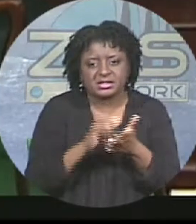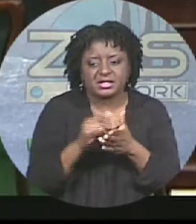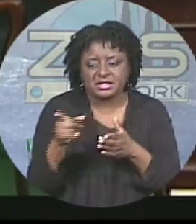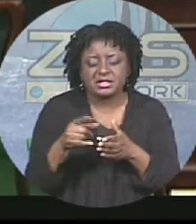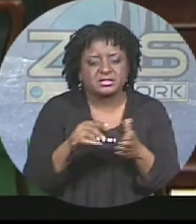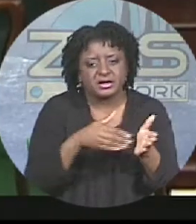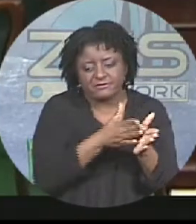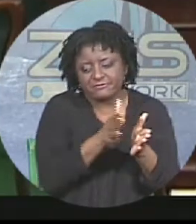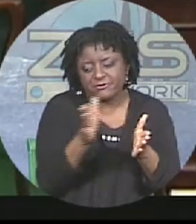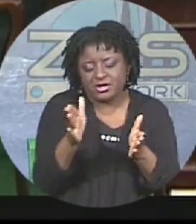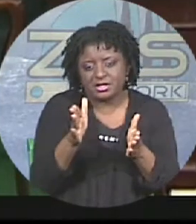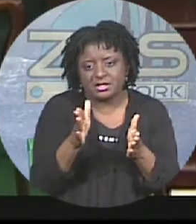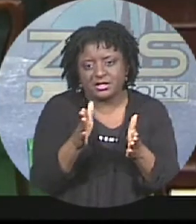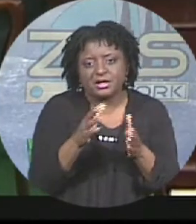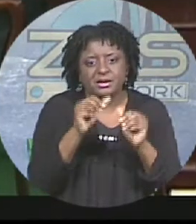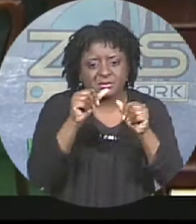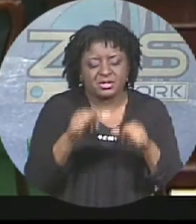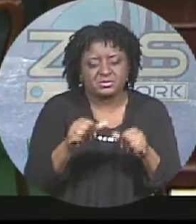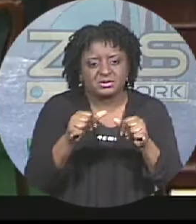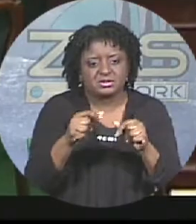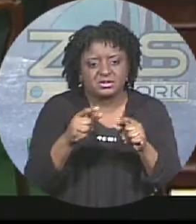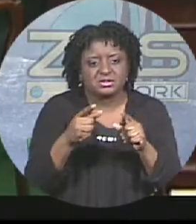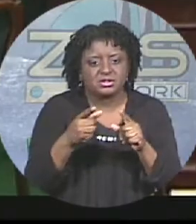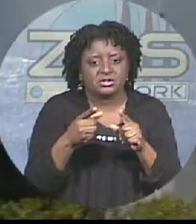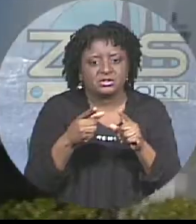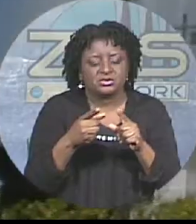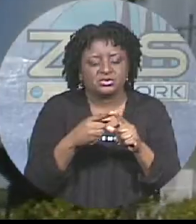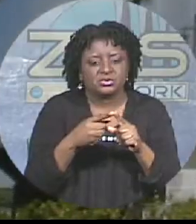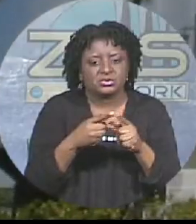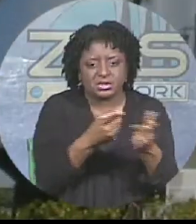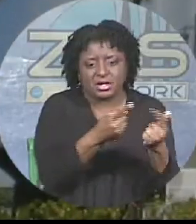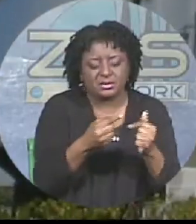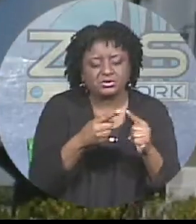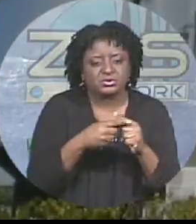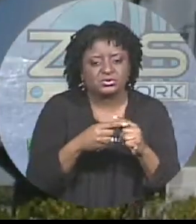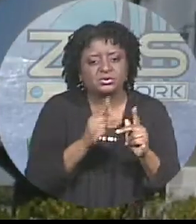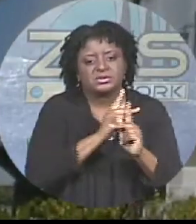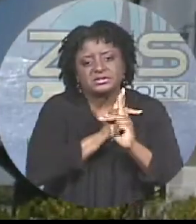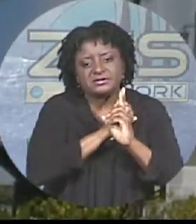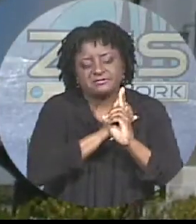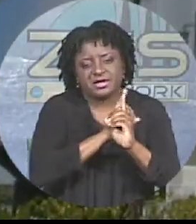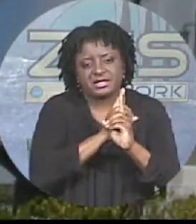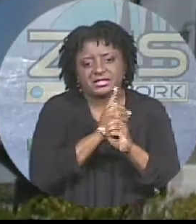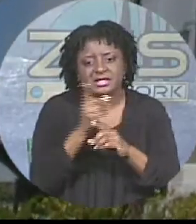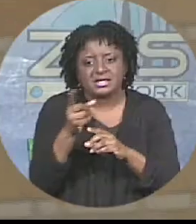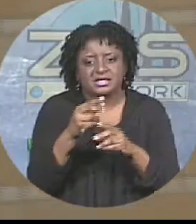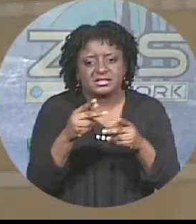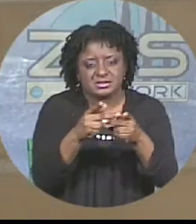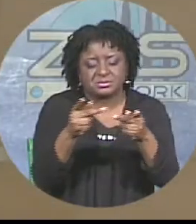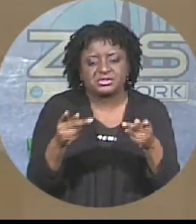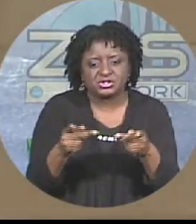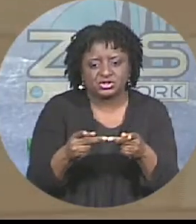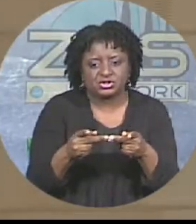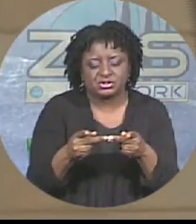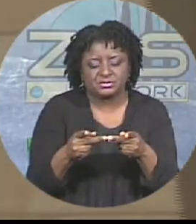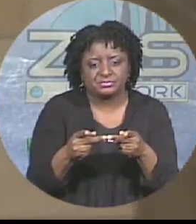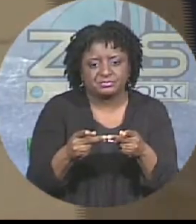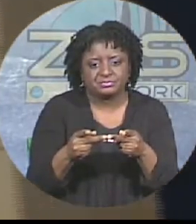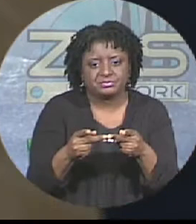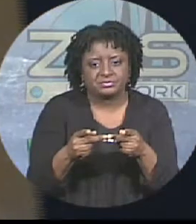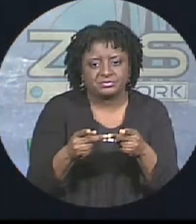being exposed as unable to defend his misstatements on matters of national importance. According to Mr. Davis, the Prime Minister